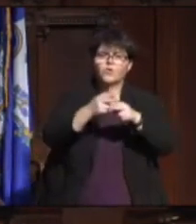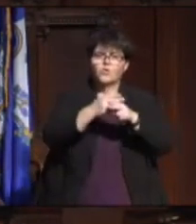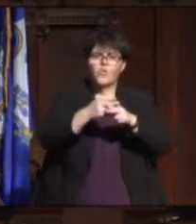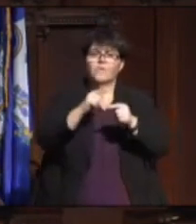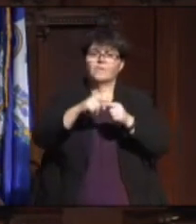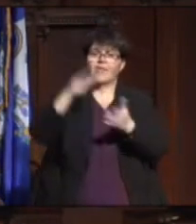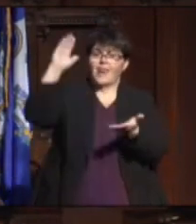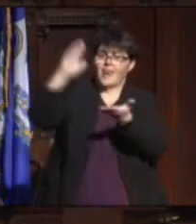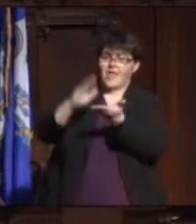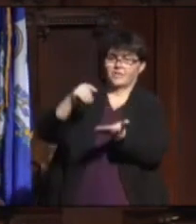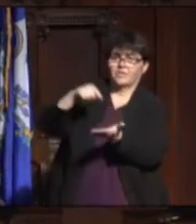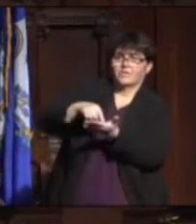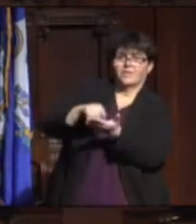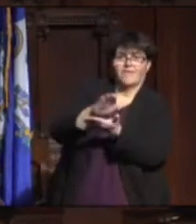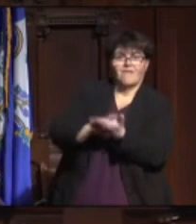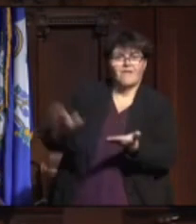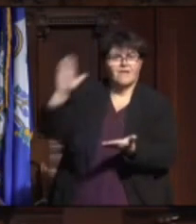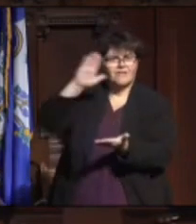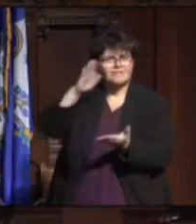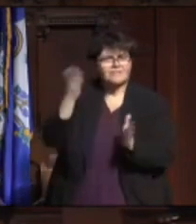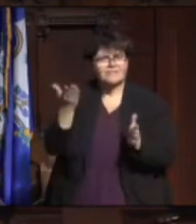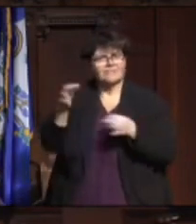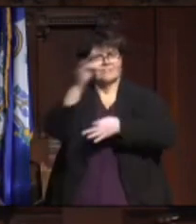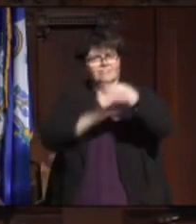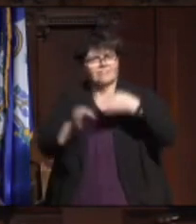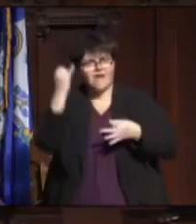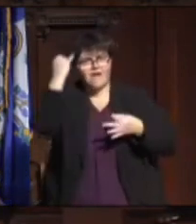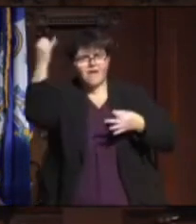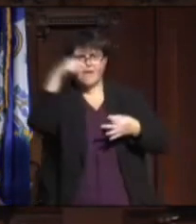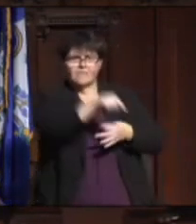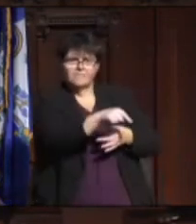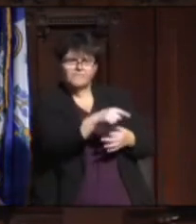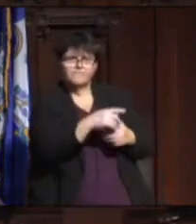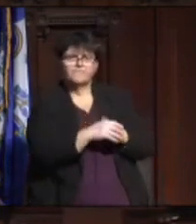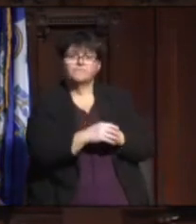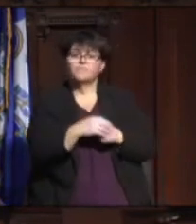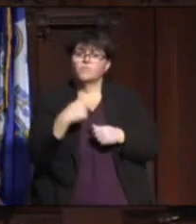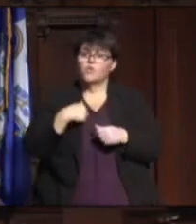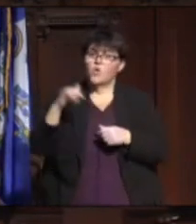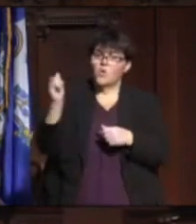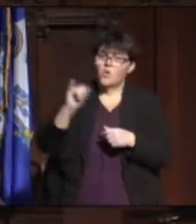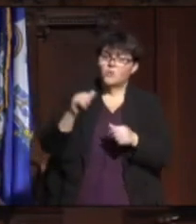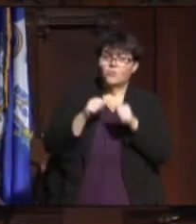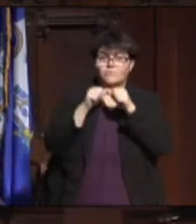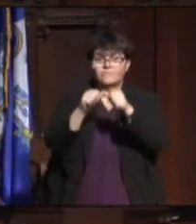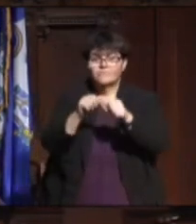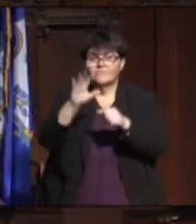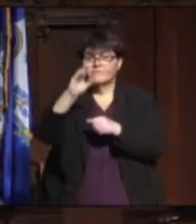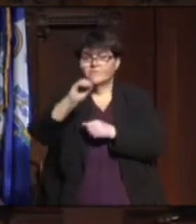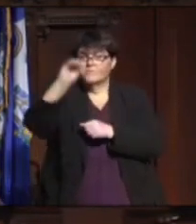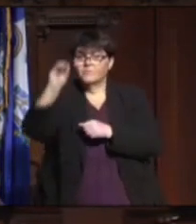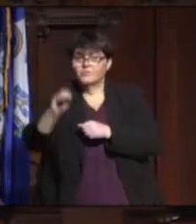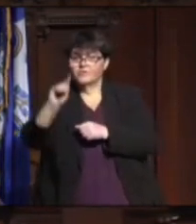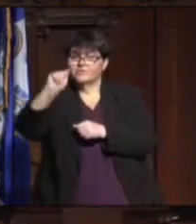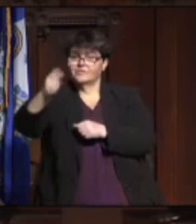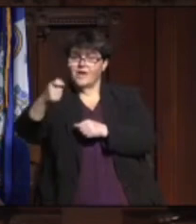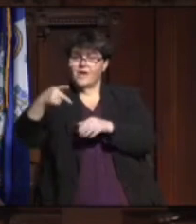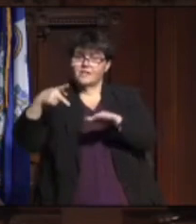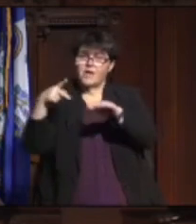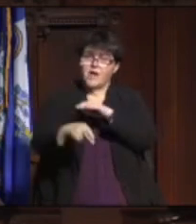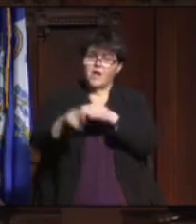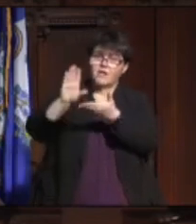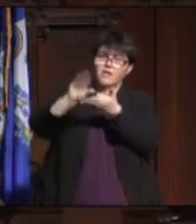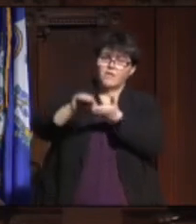will continue the 50% tax credit for Connecticut employers to help in-state graduates retire their student loan debt.